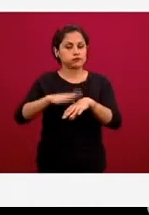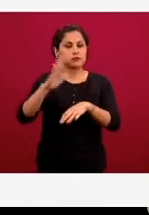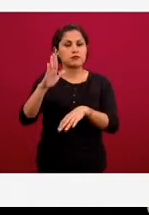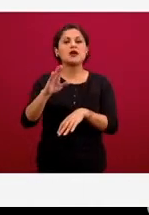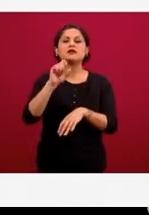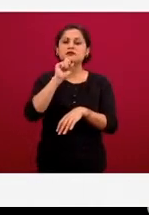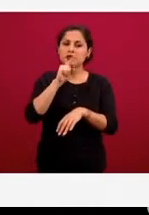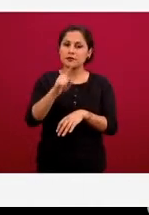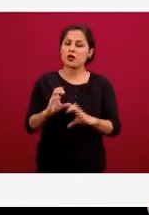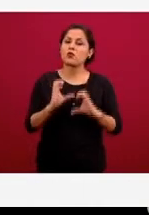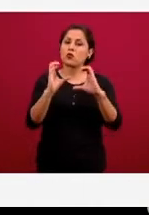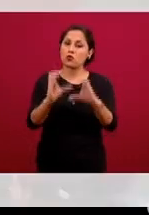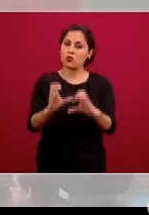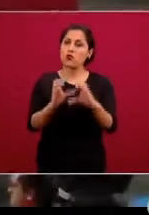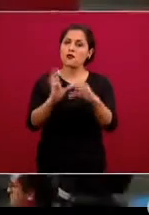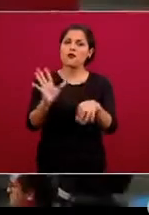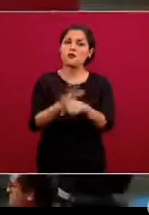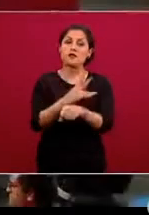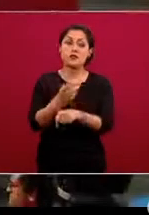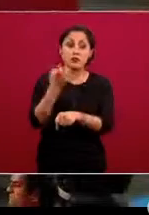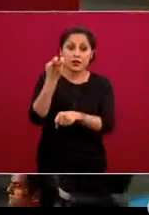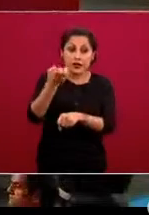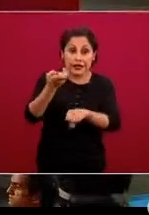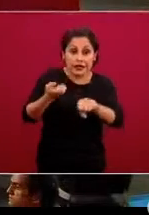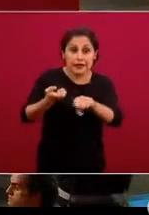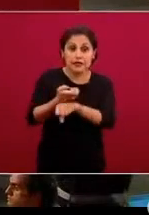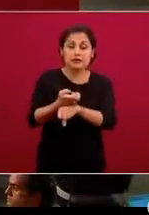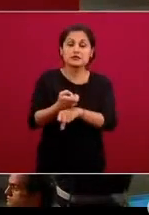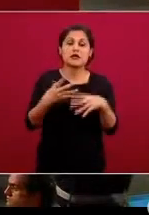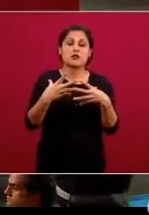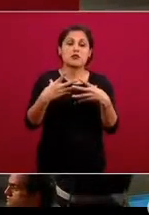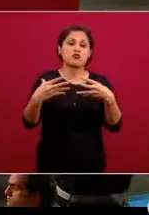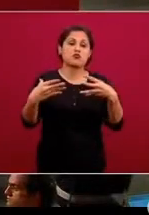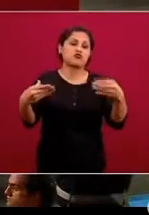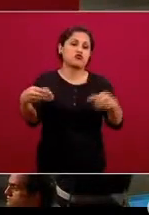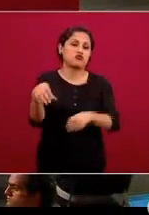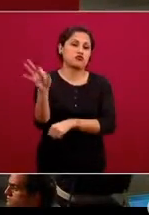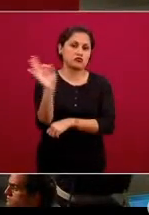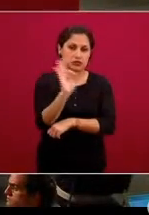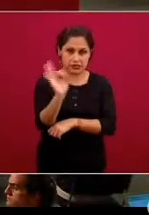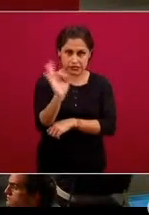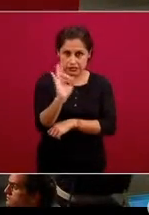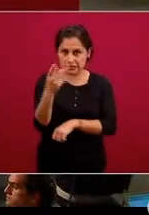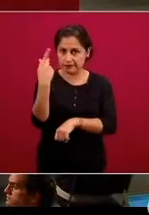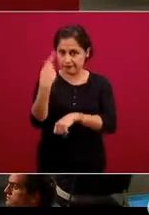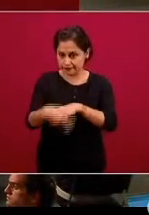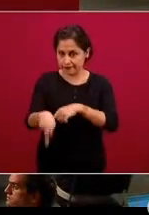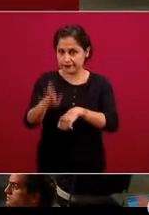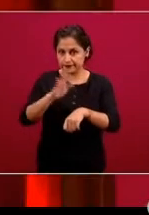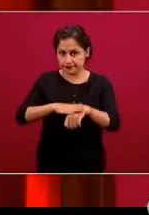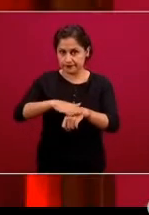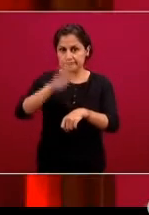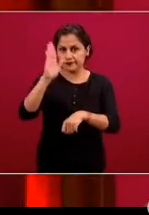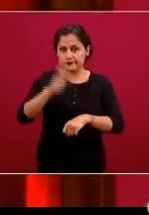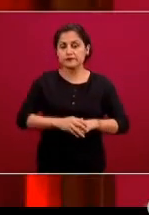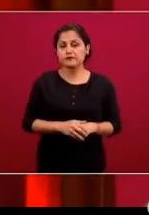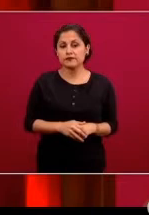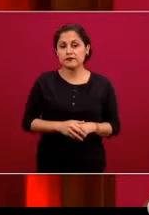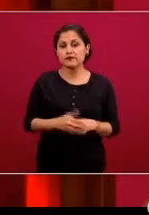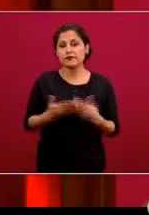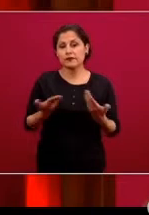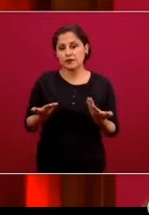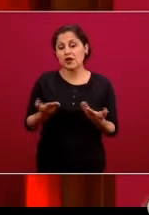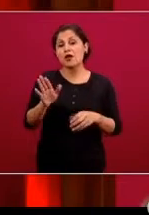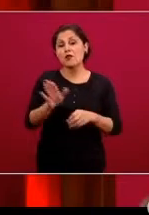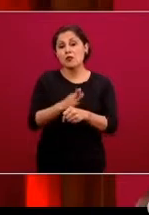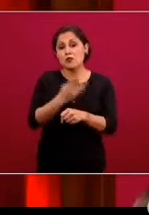there aren't as many confirmed cases. So this is because of the population density,